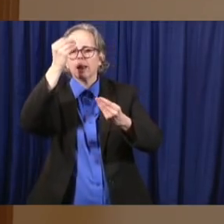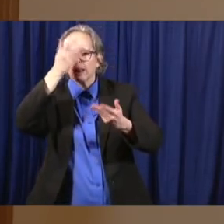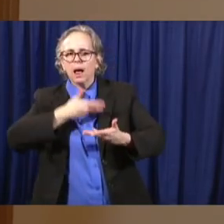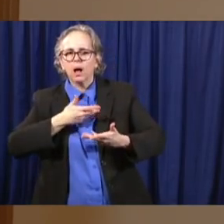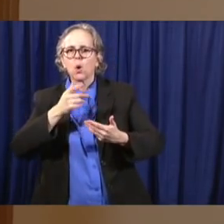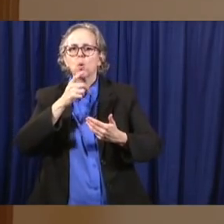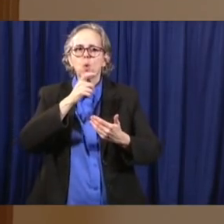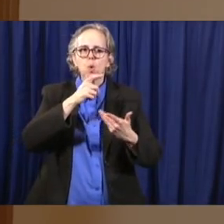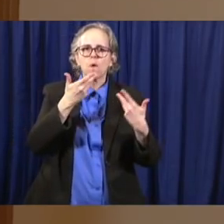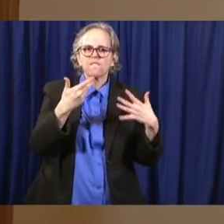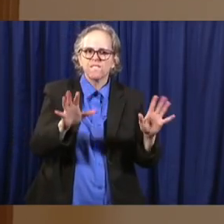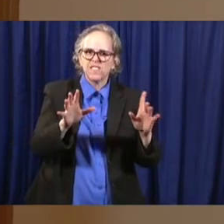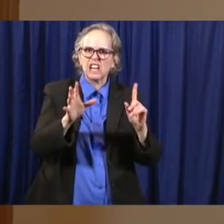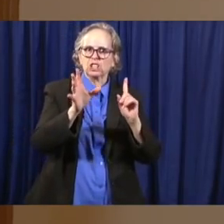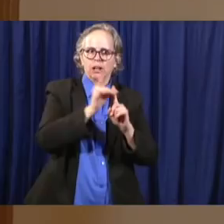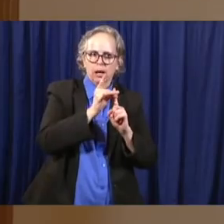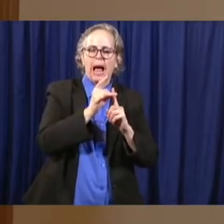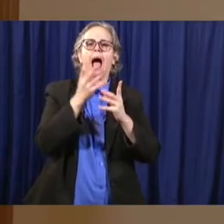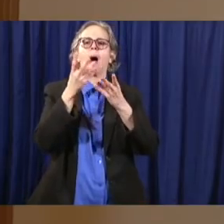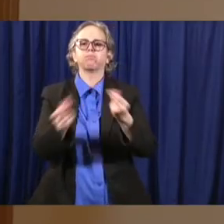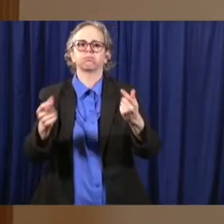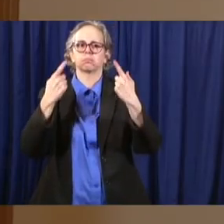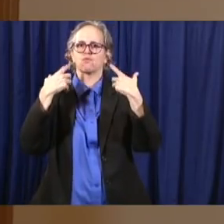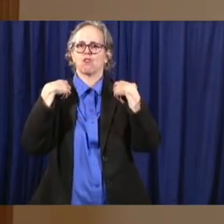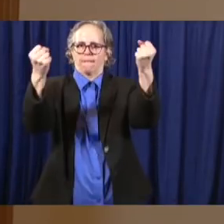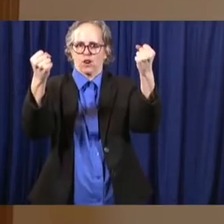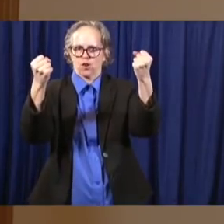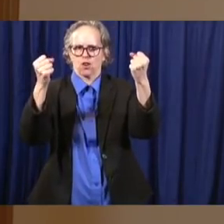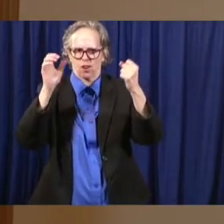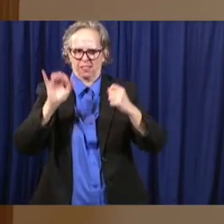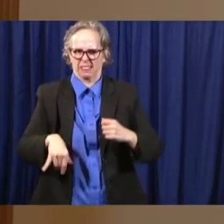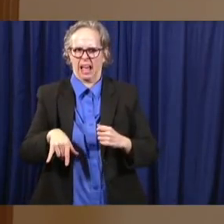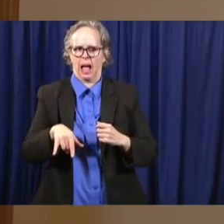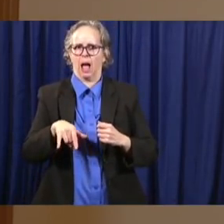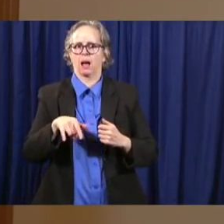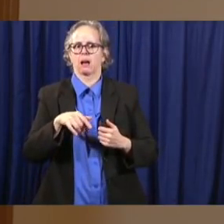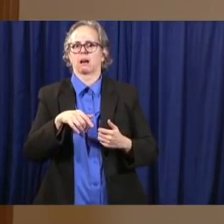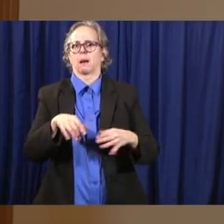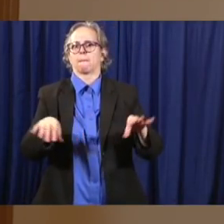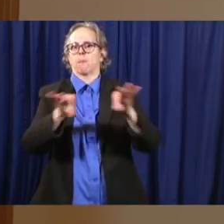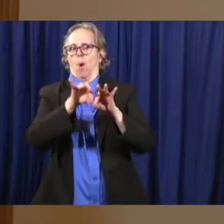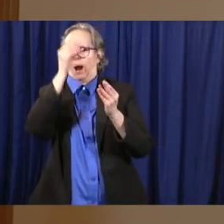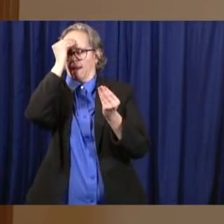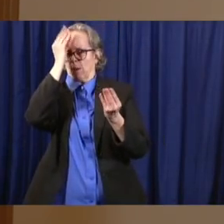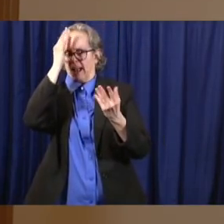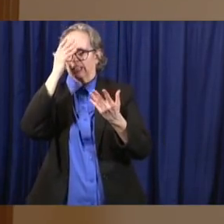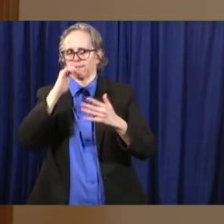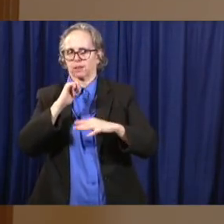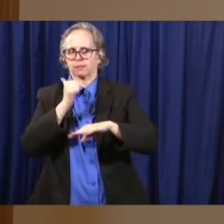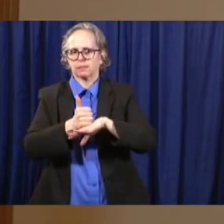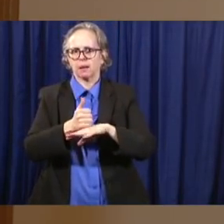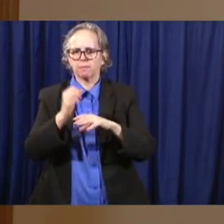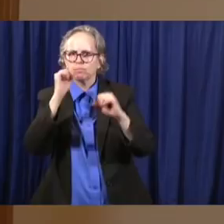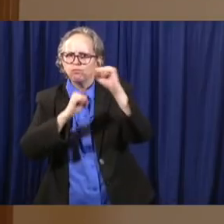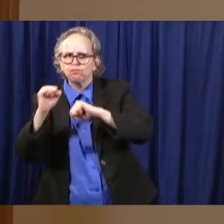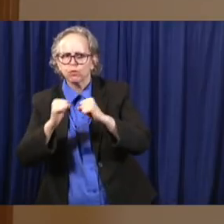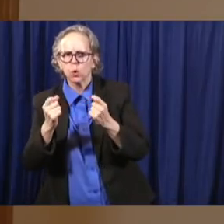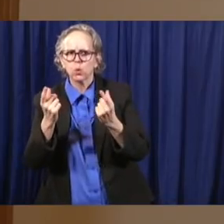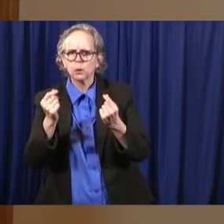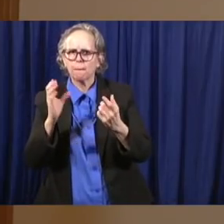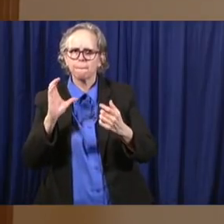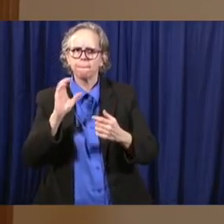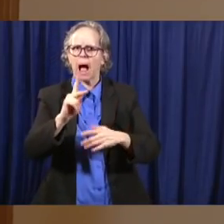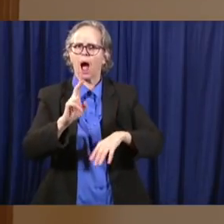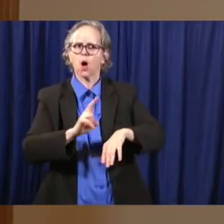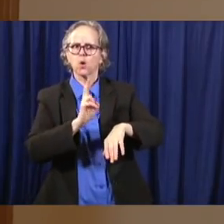off successfully. And that will be a big part of our strategy to be able to resume life and get back to normal. You